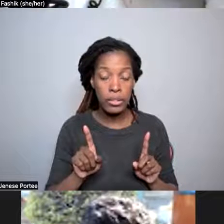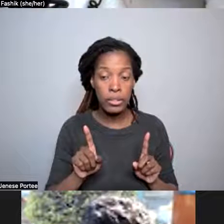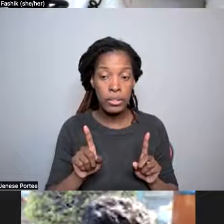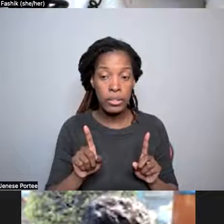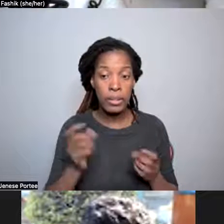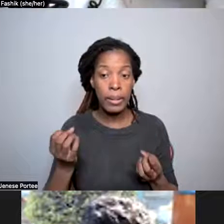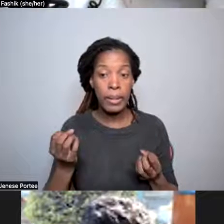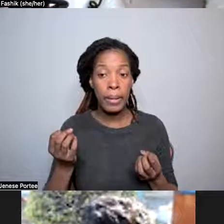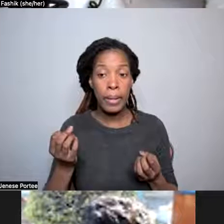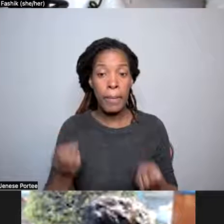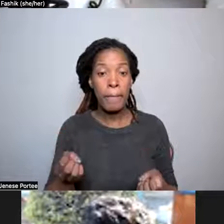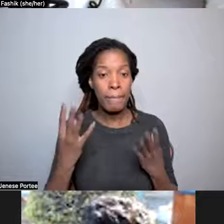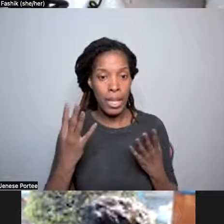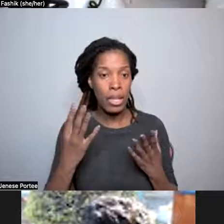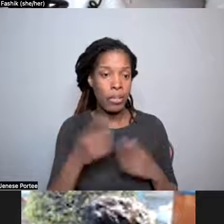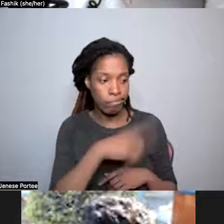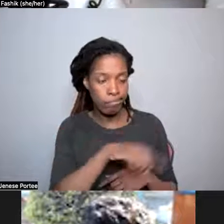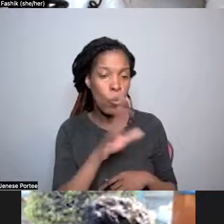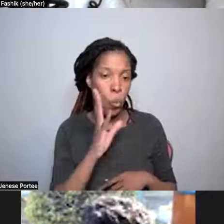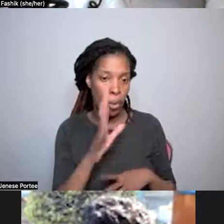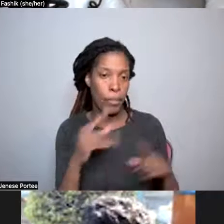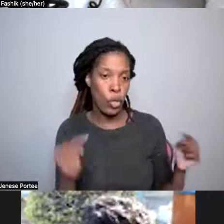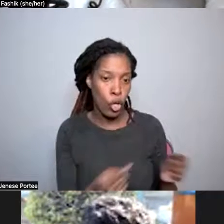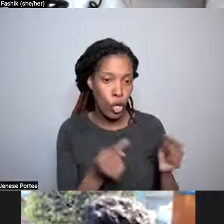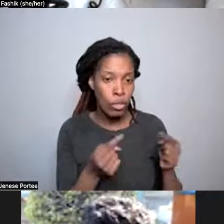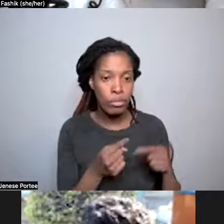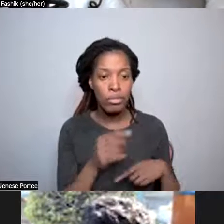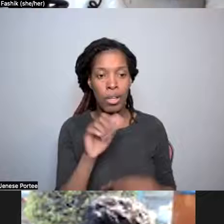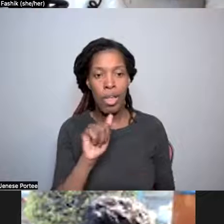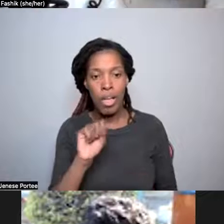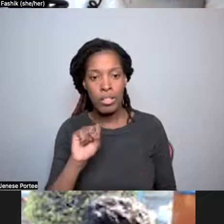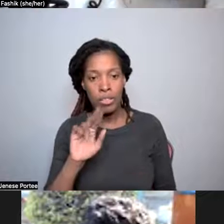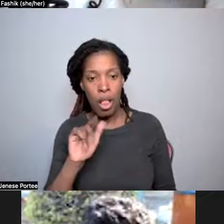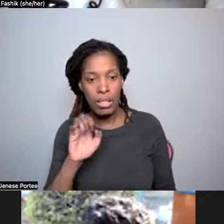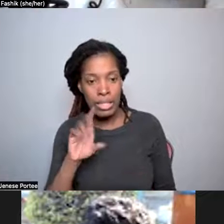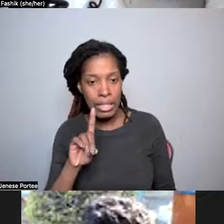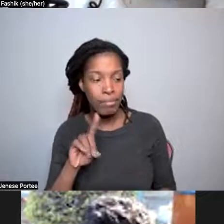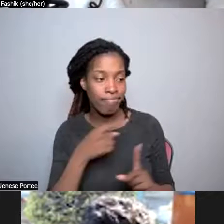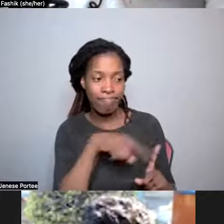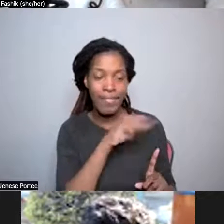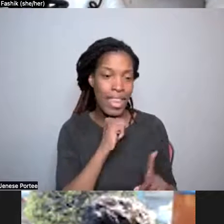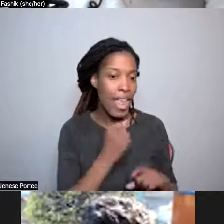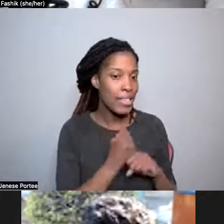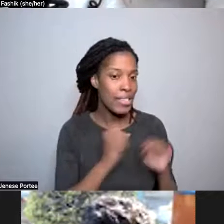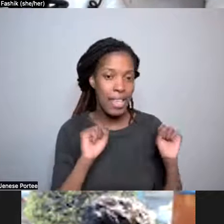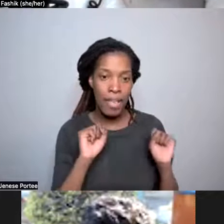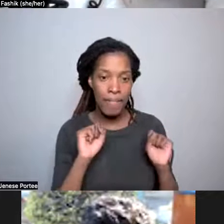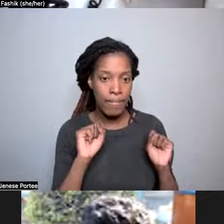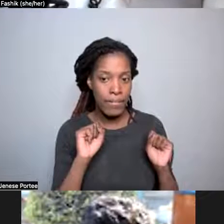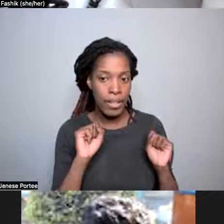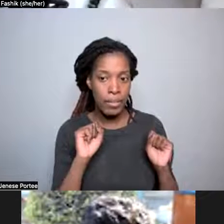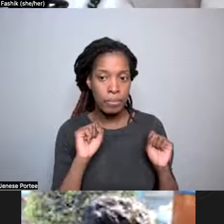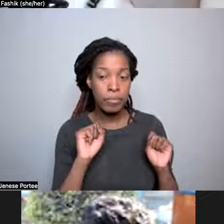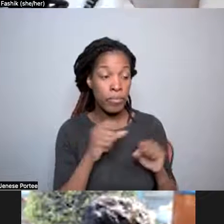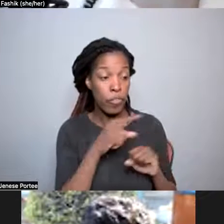men end up being assaulted. Your security is not good. And when you go